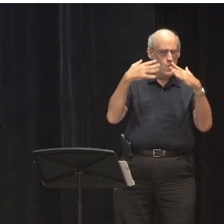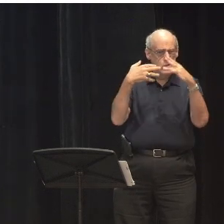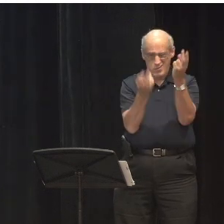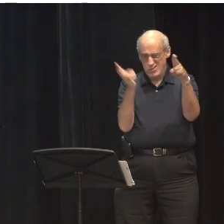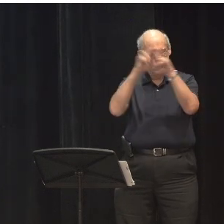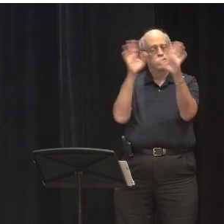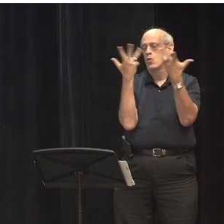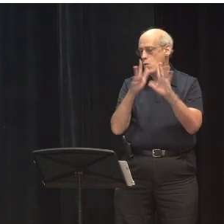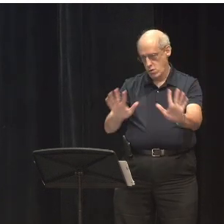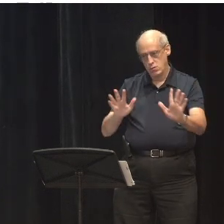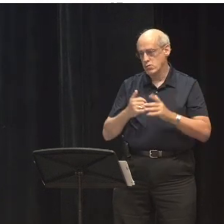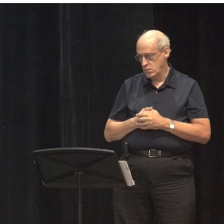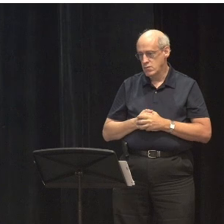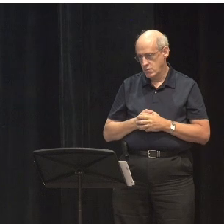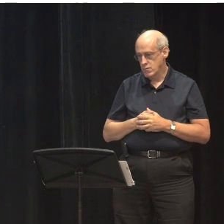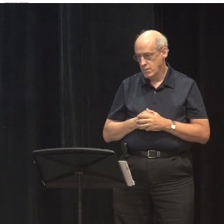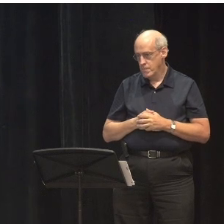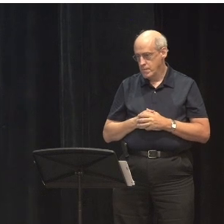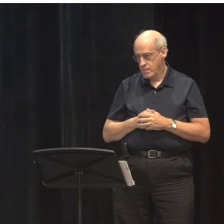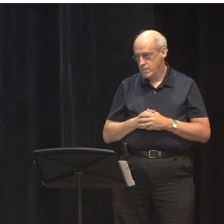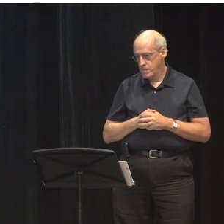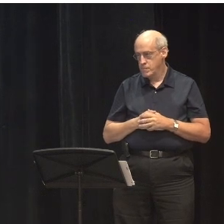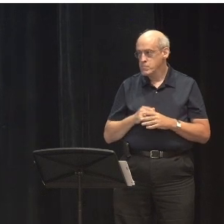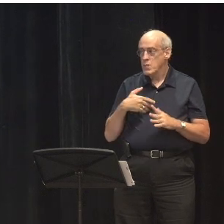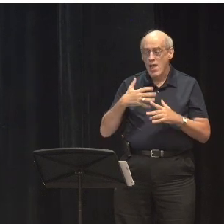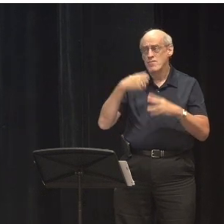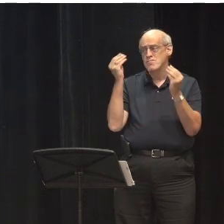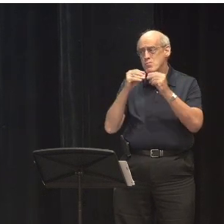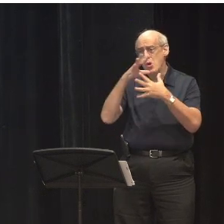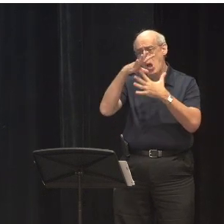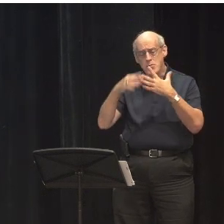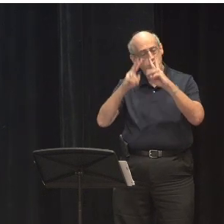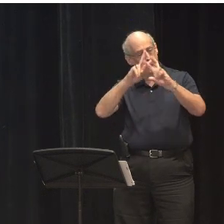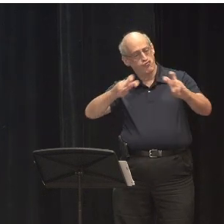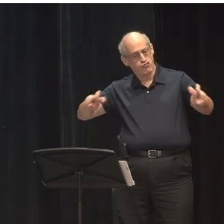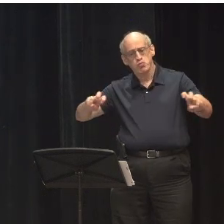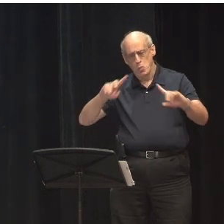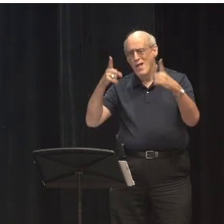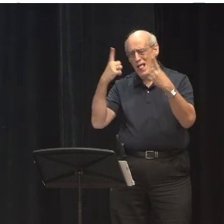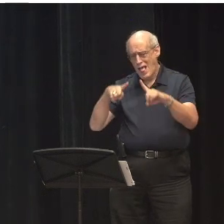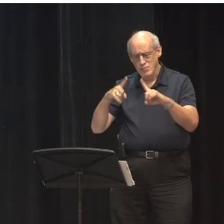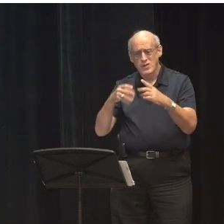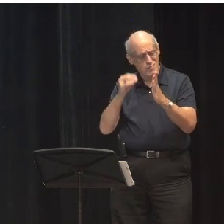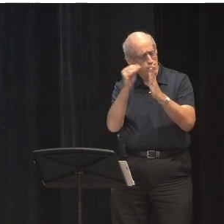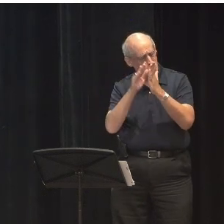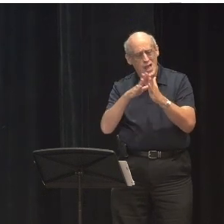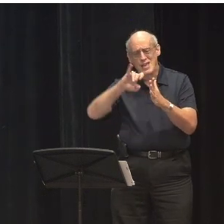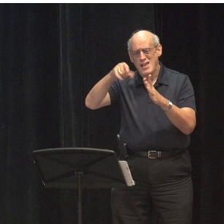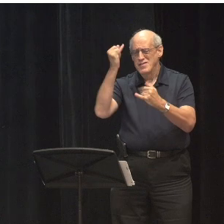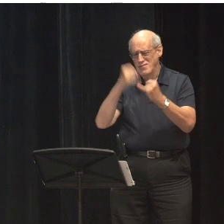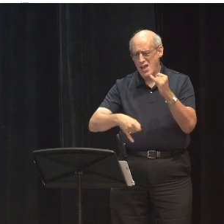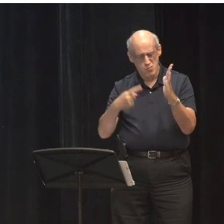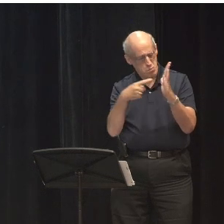Park City is going to continue to examine what other options there may be, and that will also be described in the final environmental